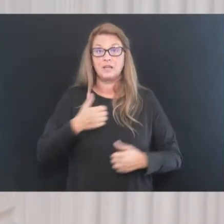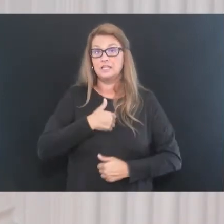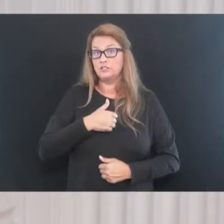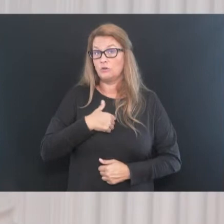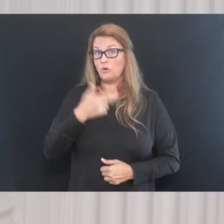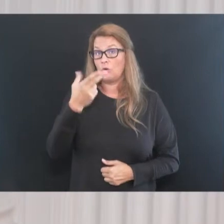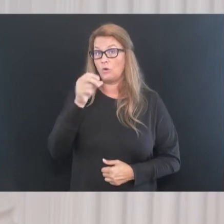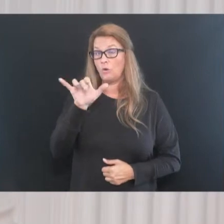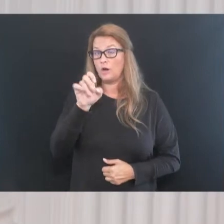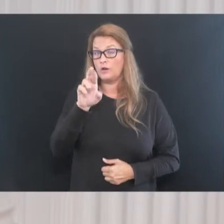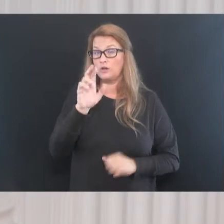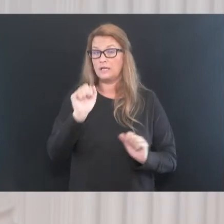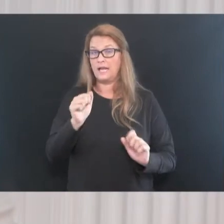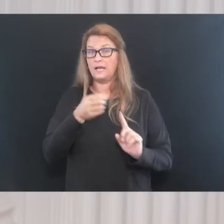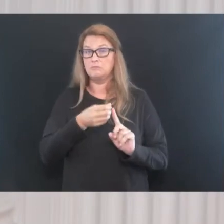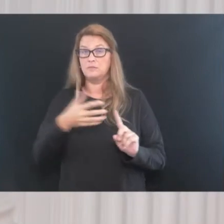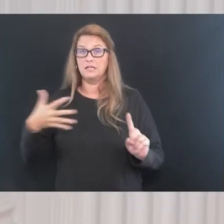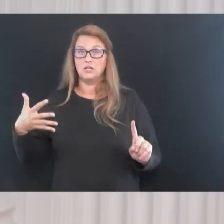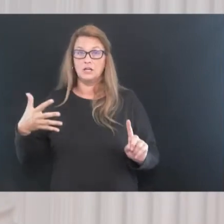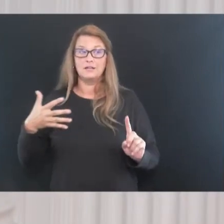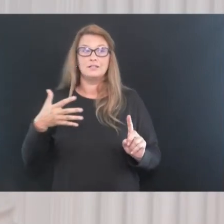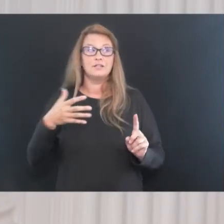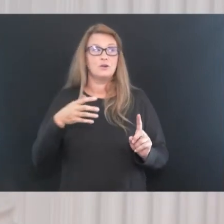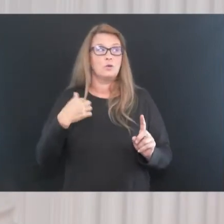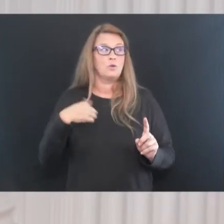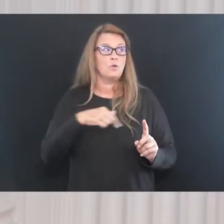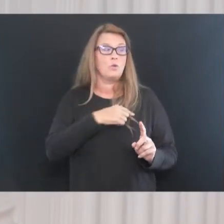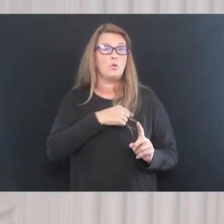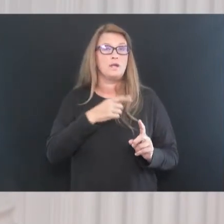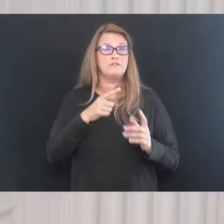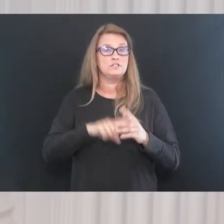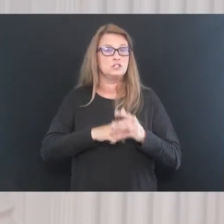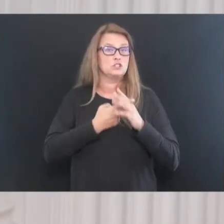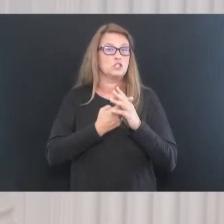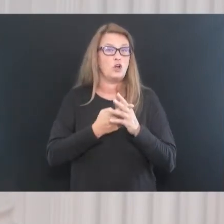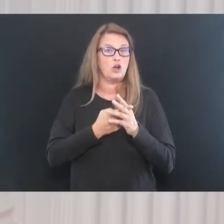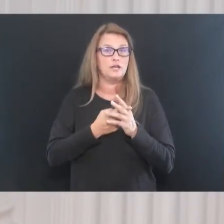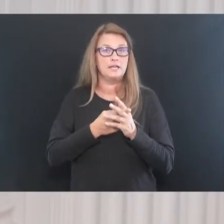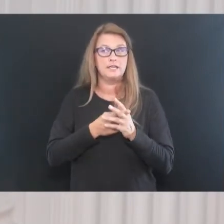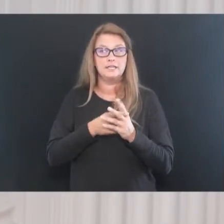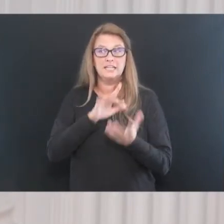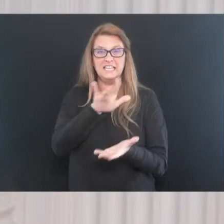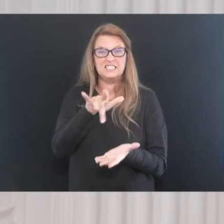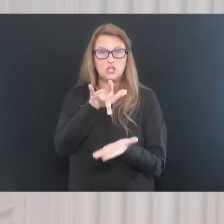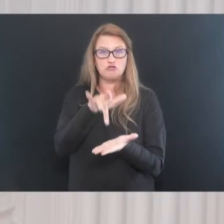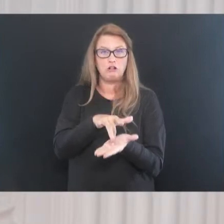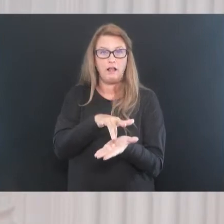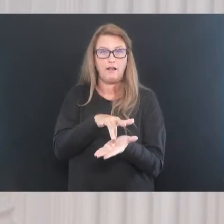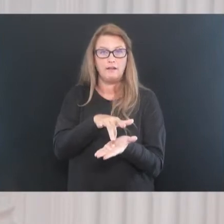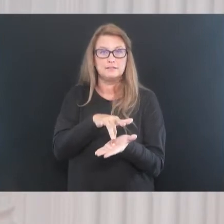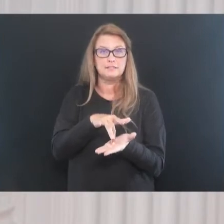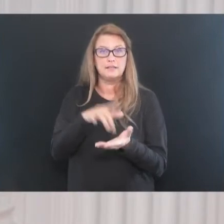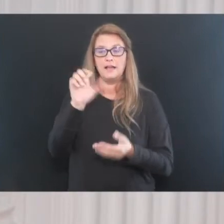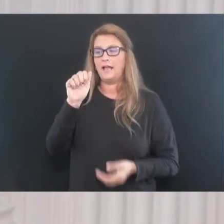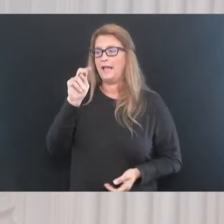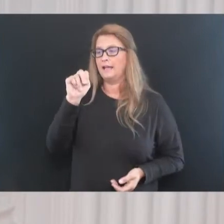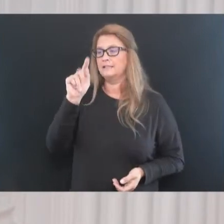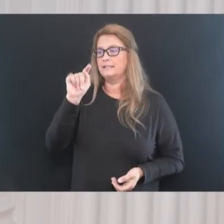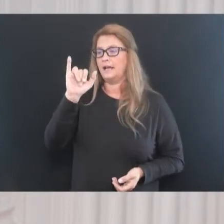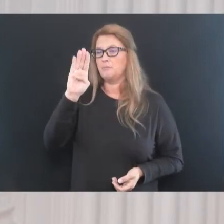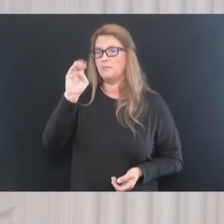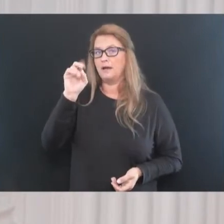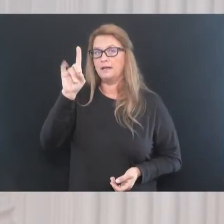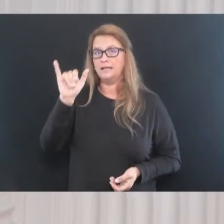may further elucidate this, but we're starting to centralize our monoclonal antibody ordering and